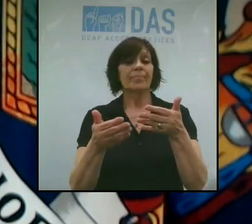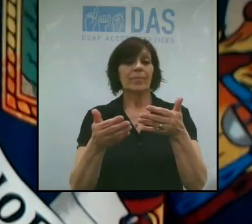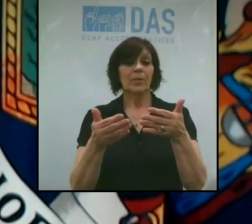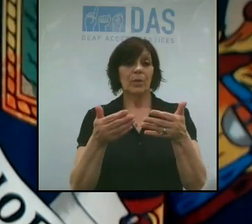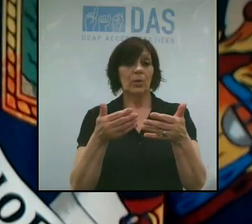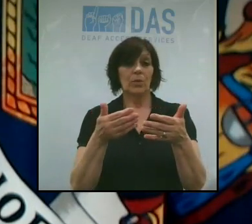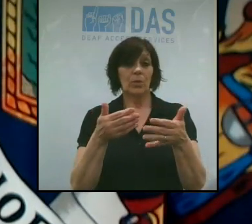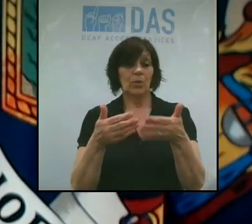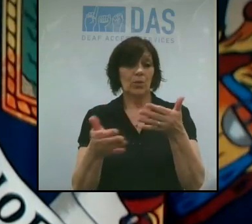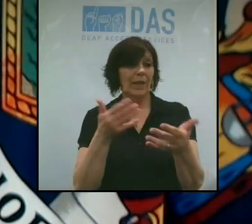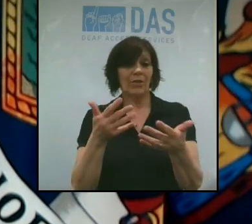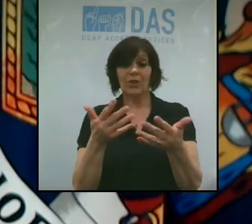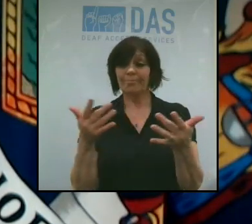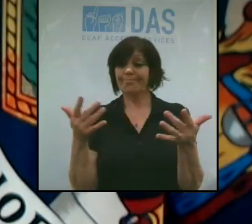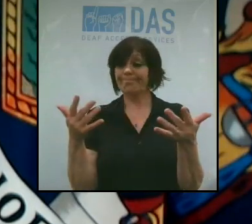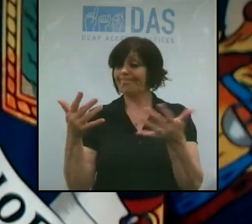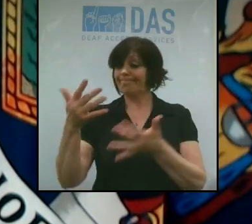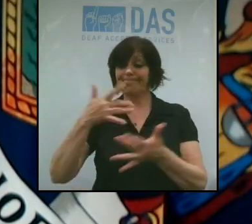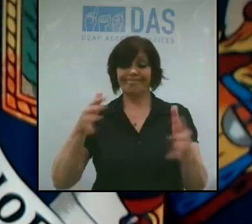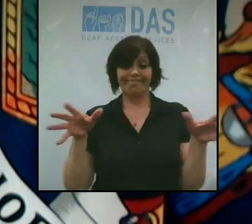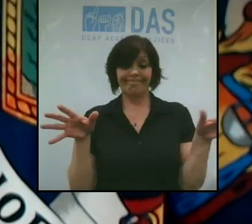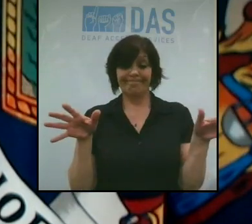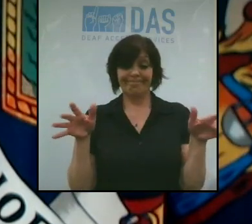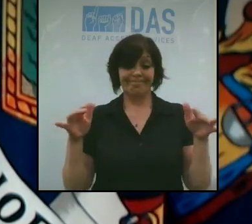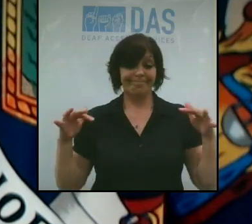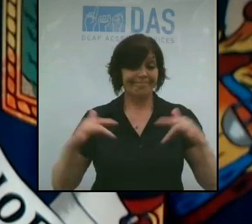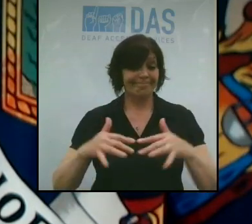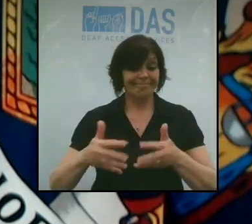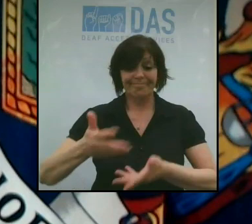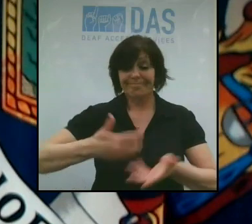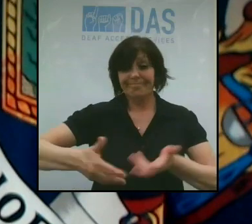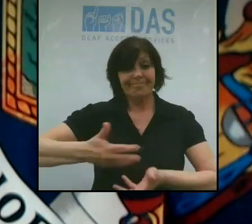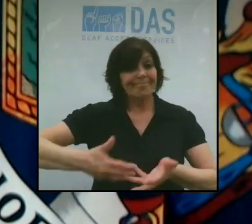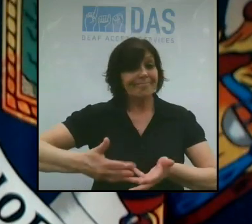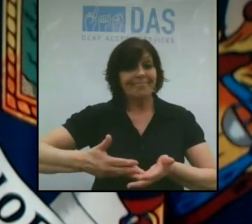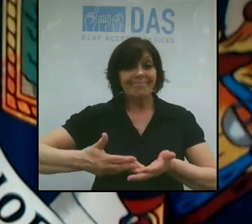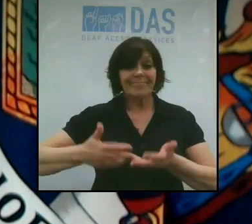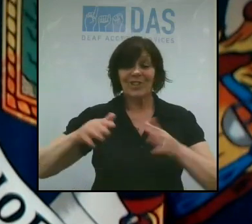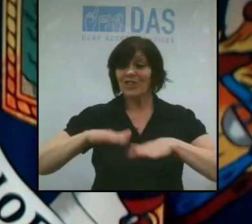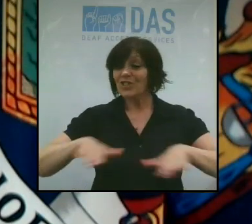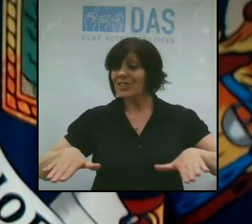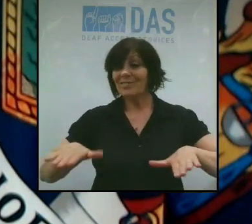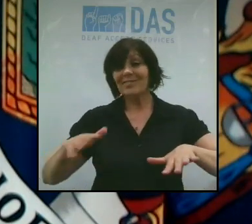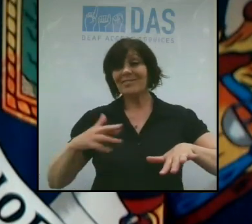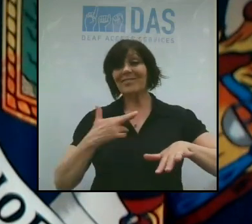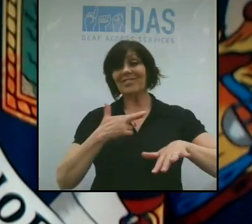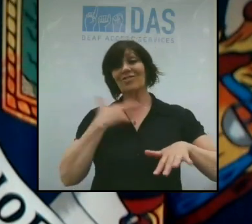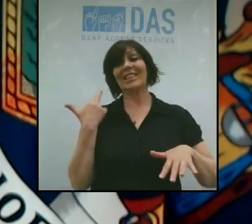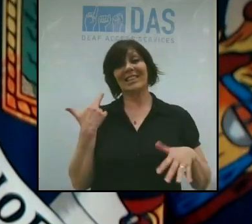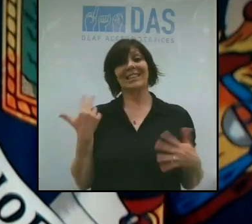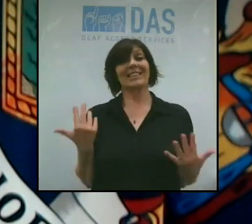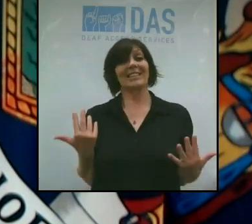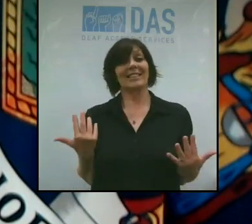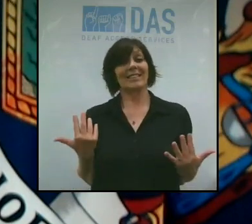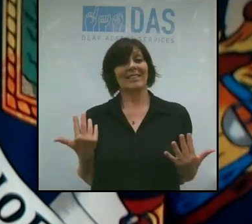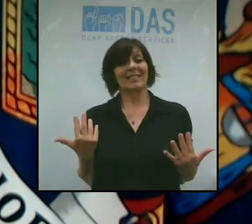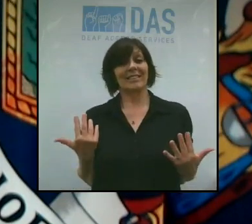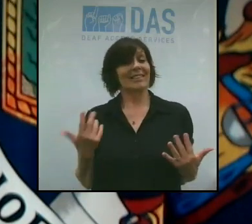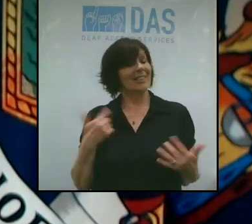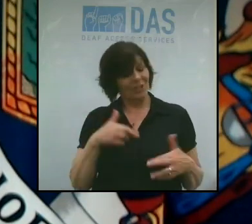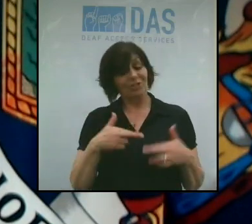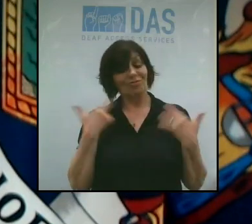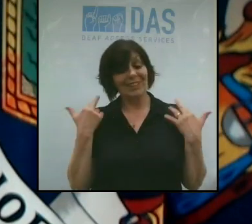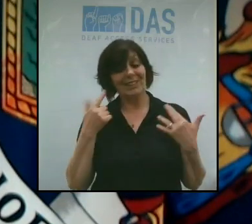of, social gathering that you may put yourself or your children at risk for is a risk